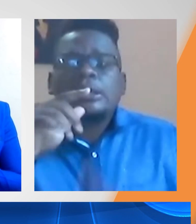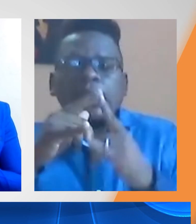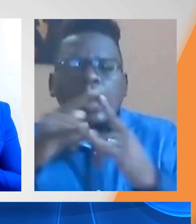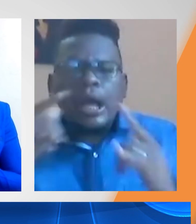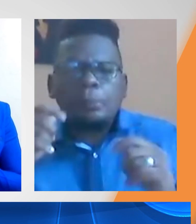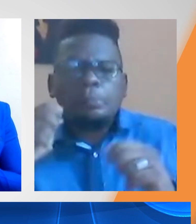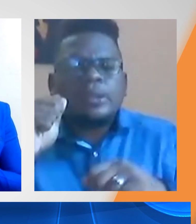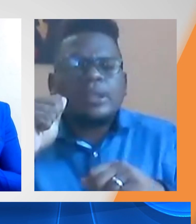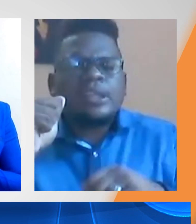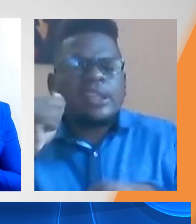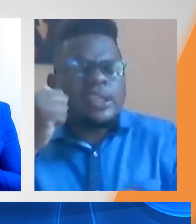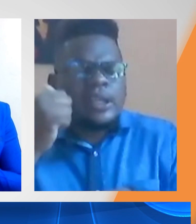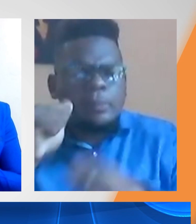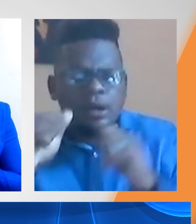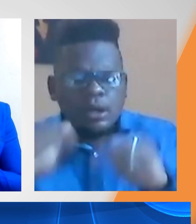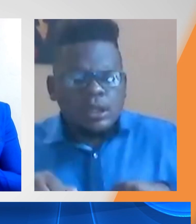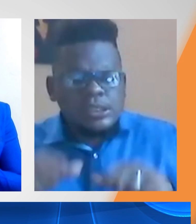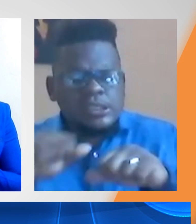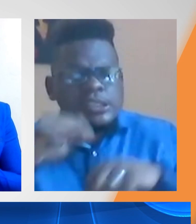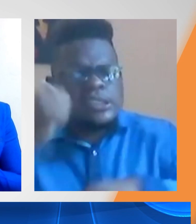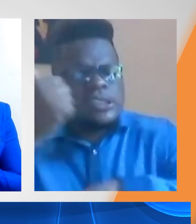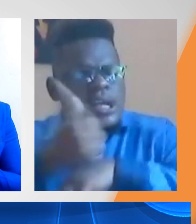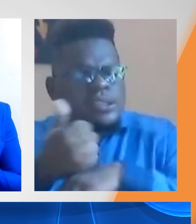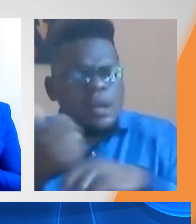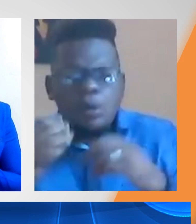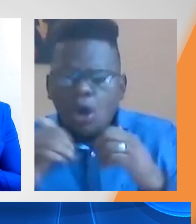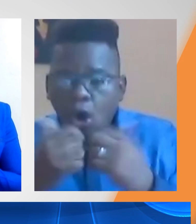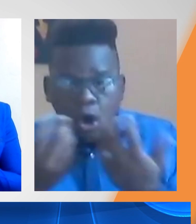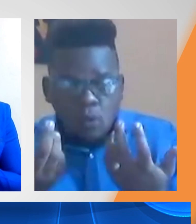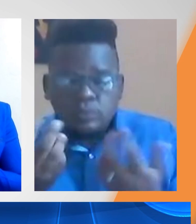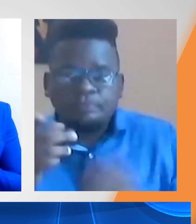So that's how we have Camp Able.